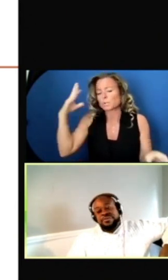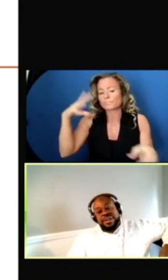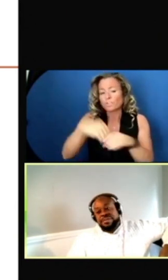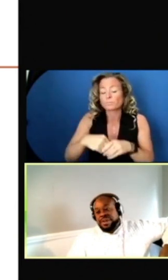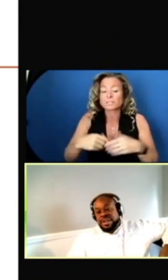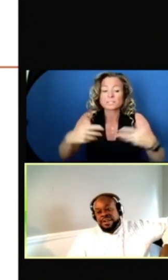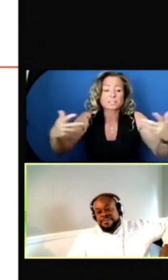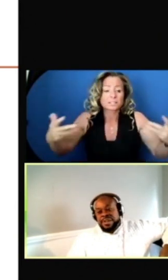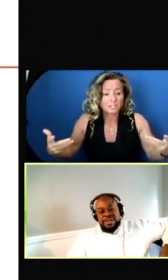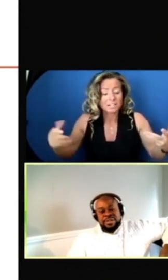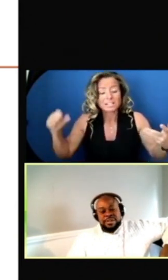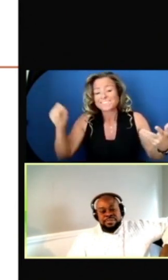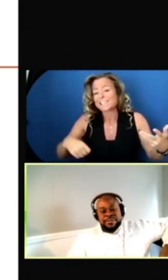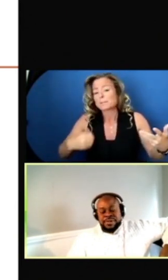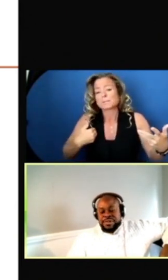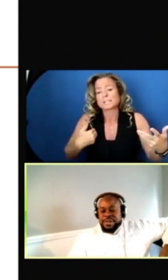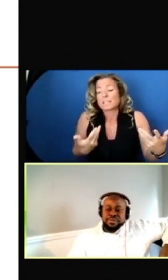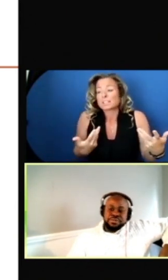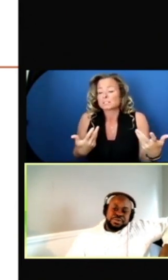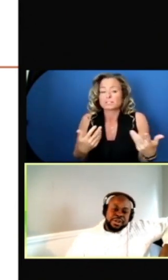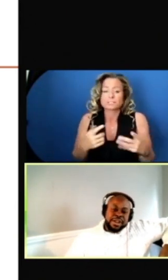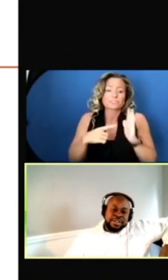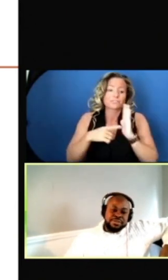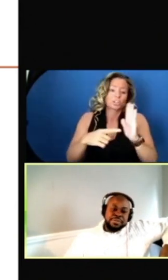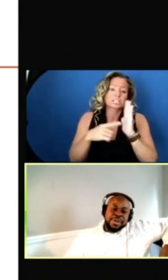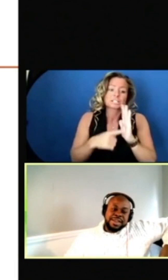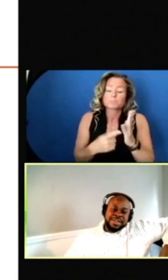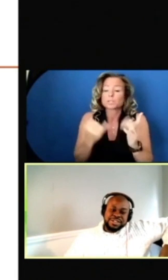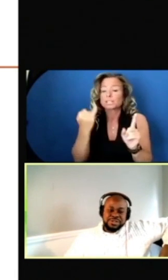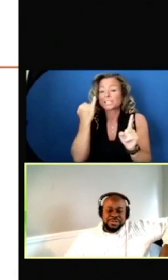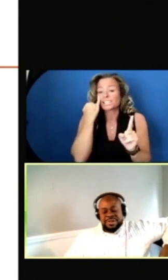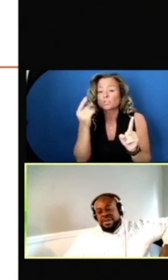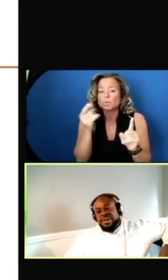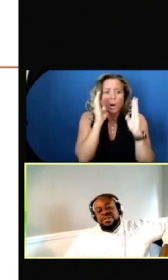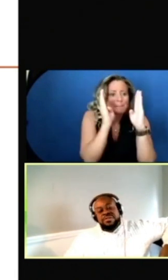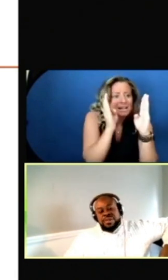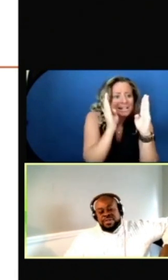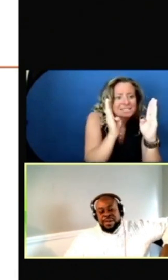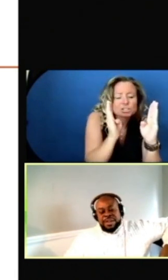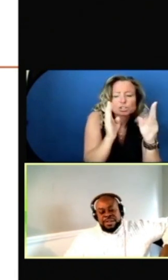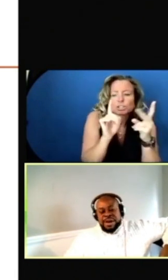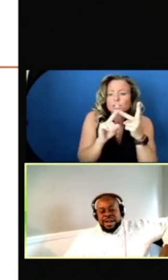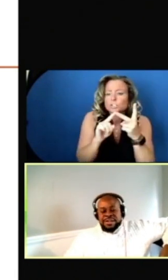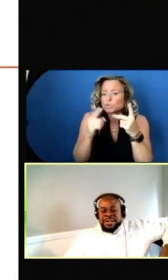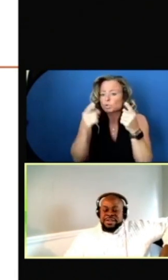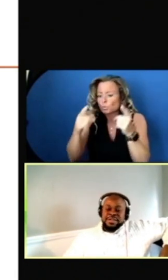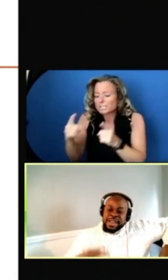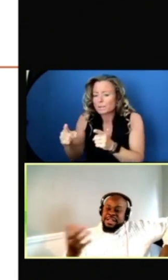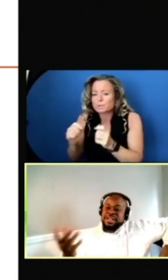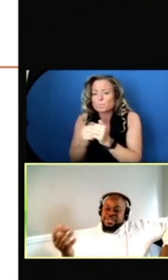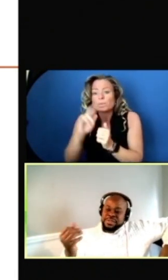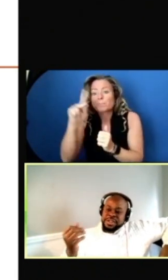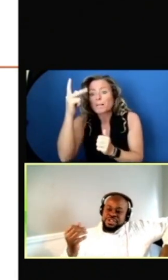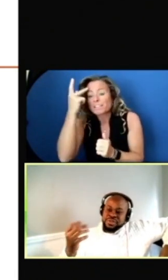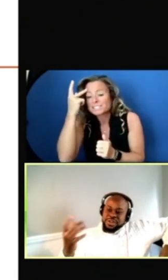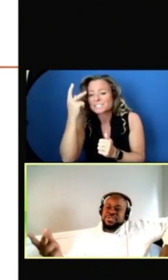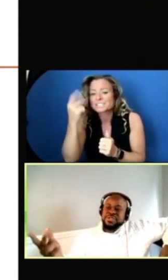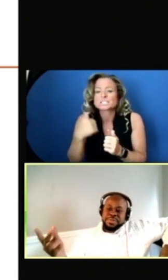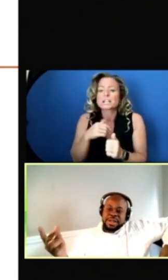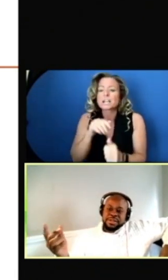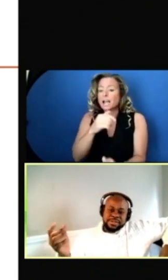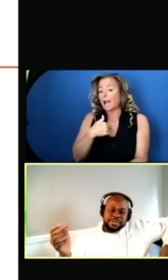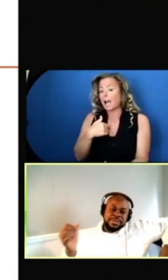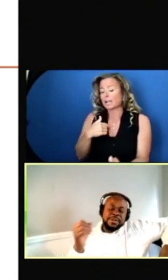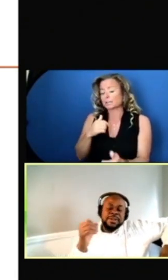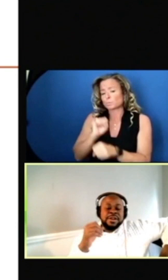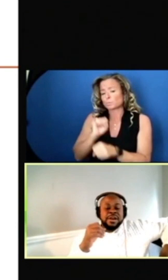Political involvement can be a lot of things. It could be, for example, whether or not you are paying attention to what's happening in politics. And I did a dissertation on interest